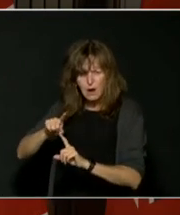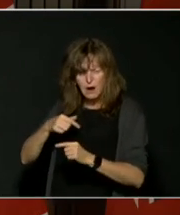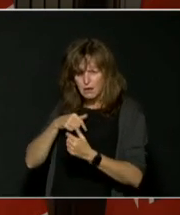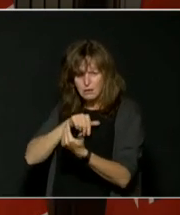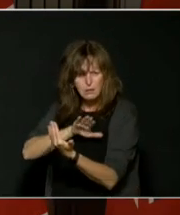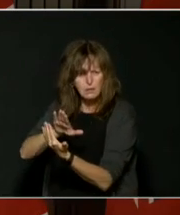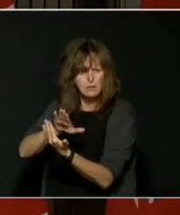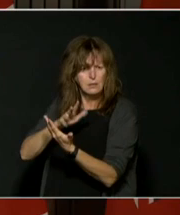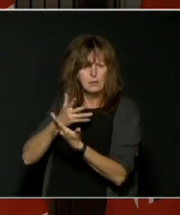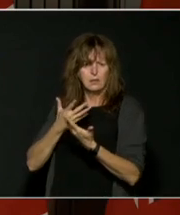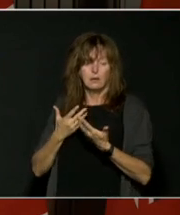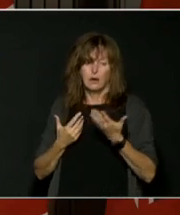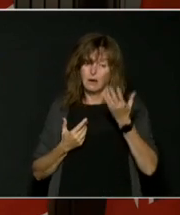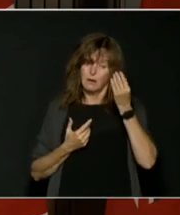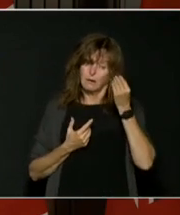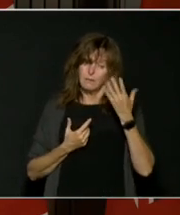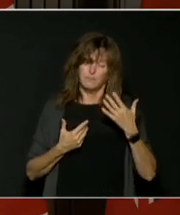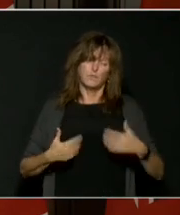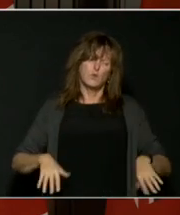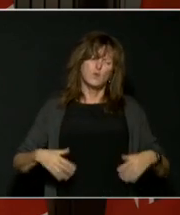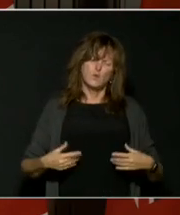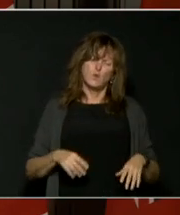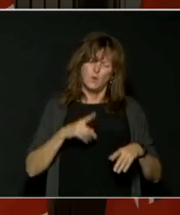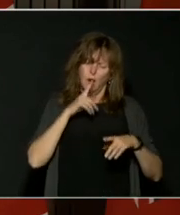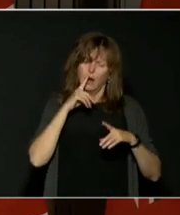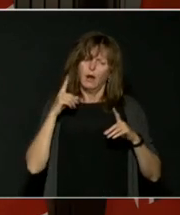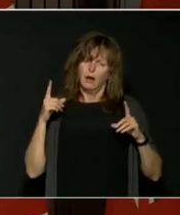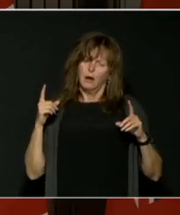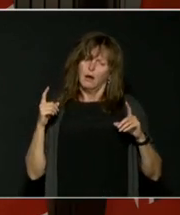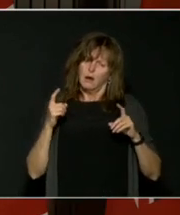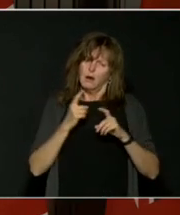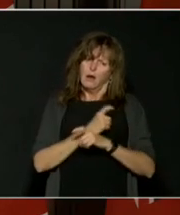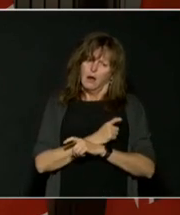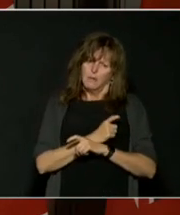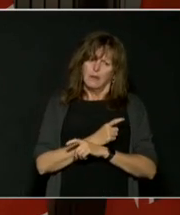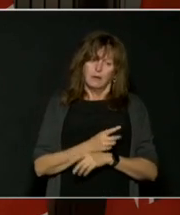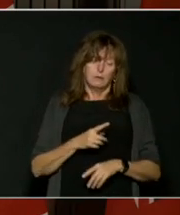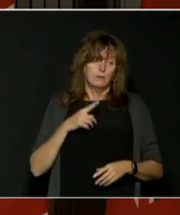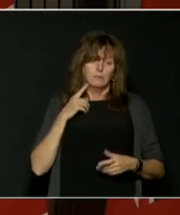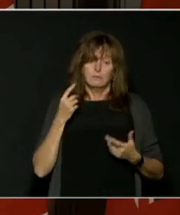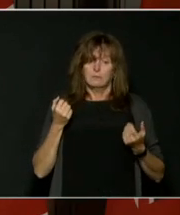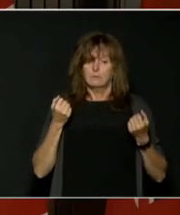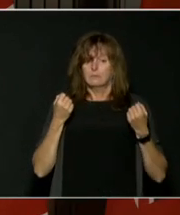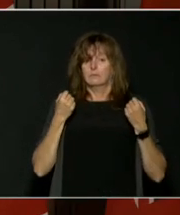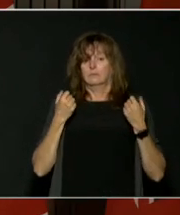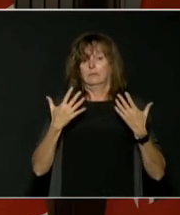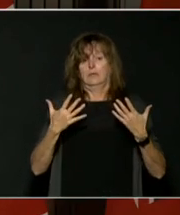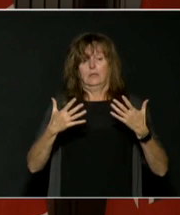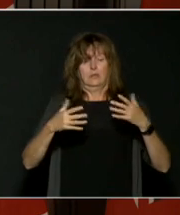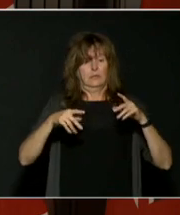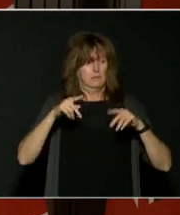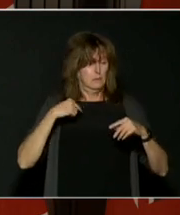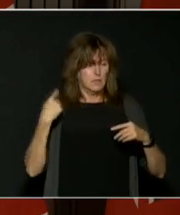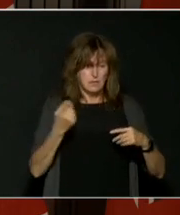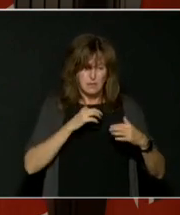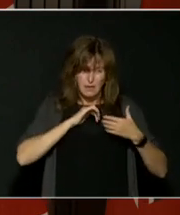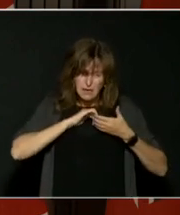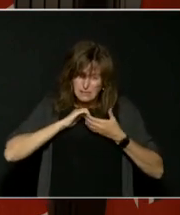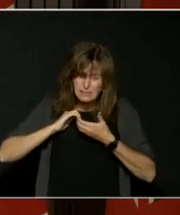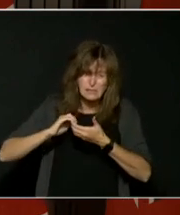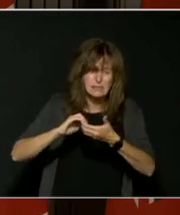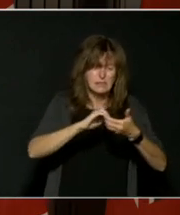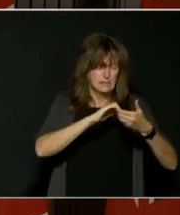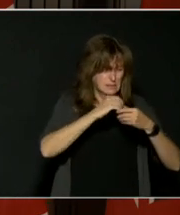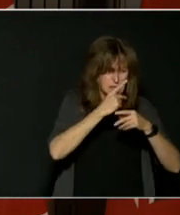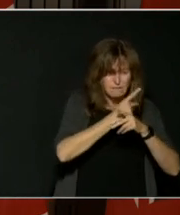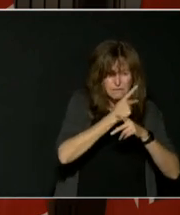easy way to say things, but it's true. And there are many people who are working together to try to understand how